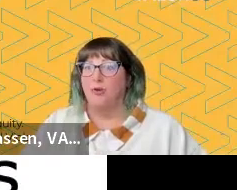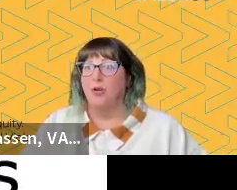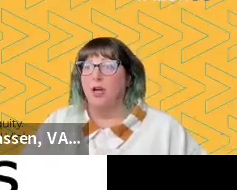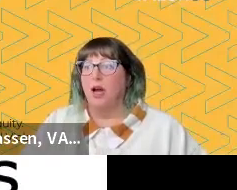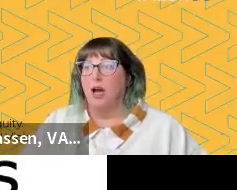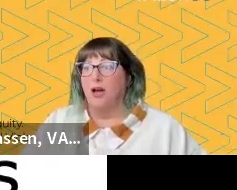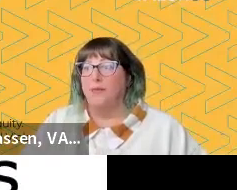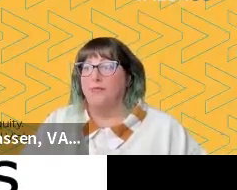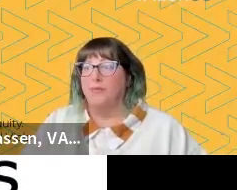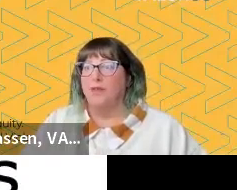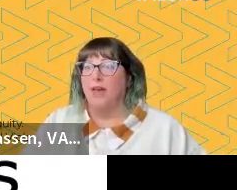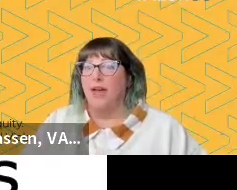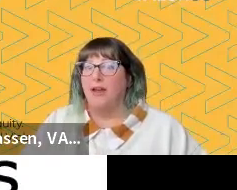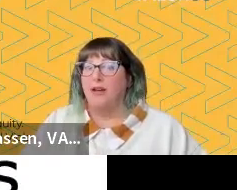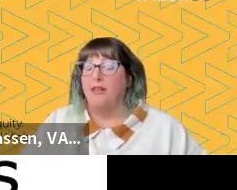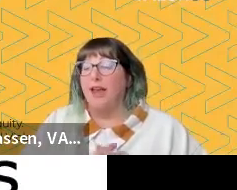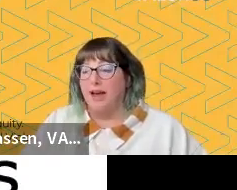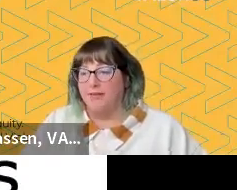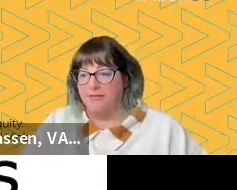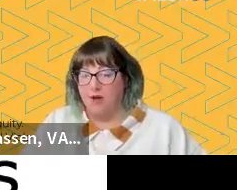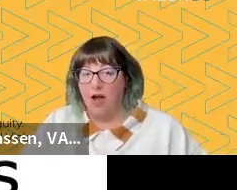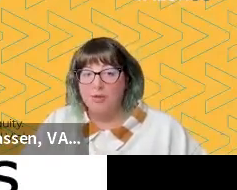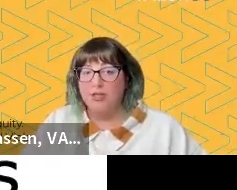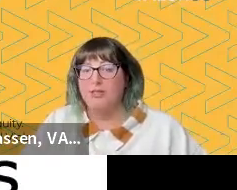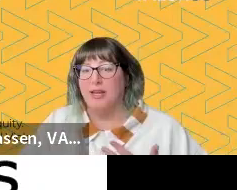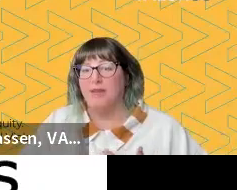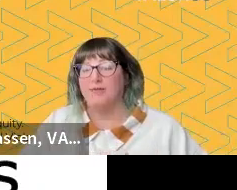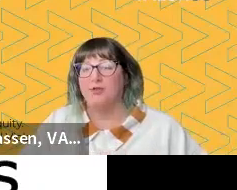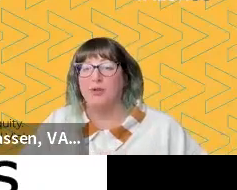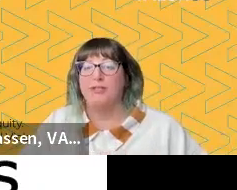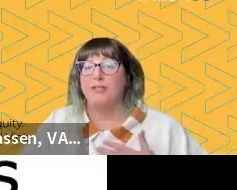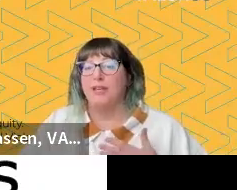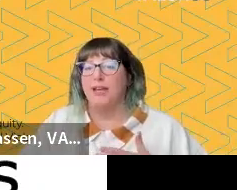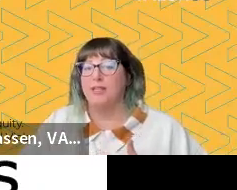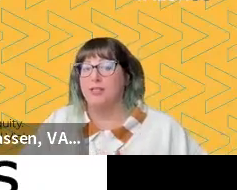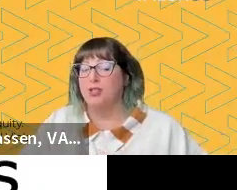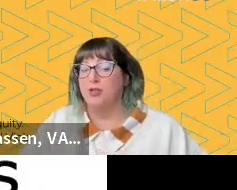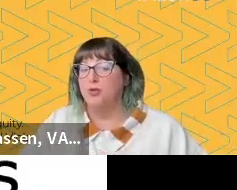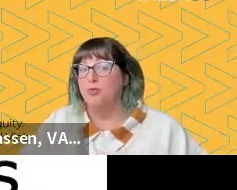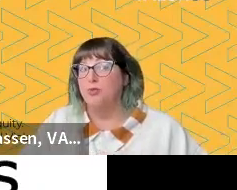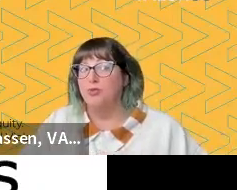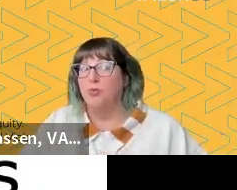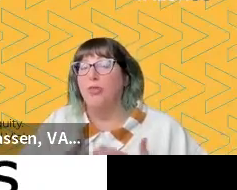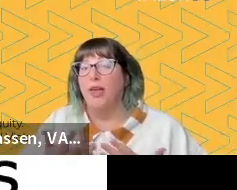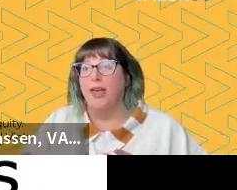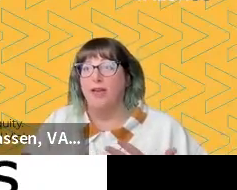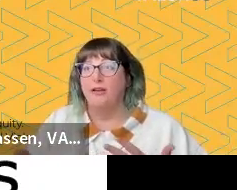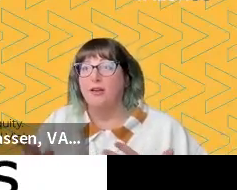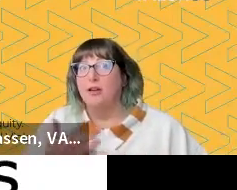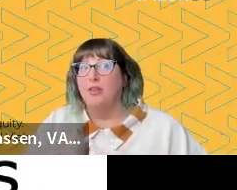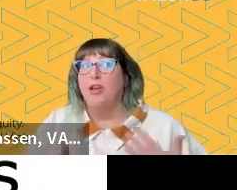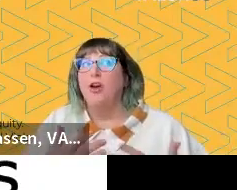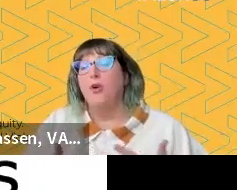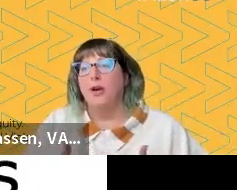folks know that they have options, they have choices, they can do what